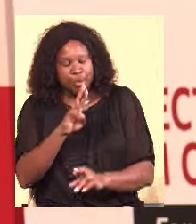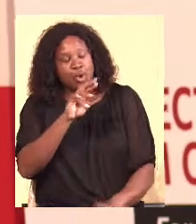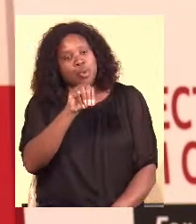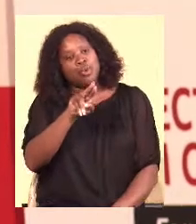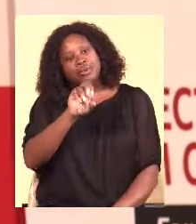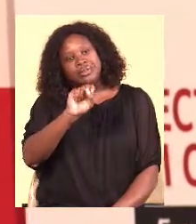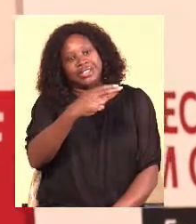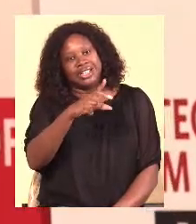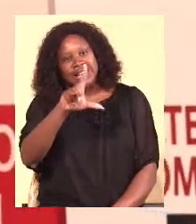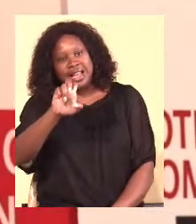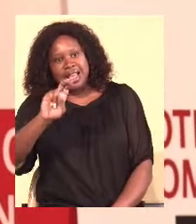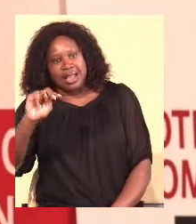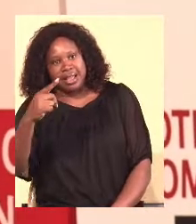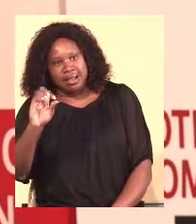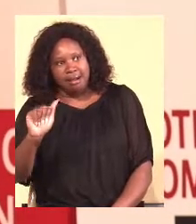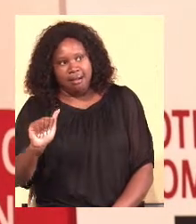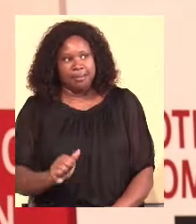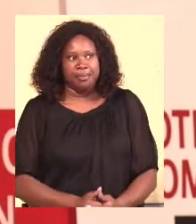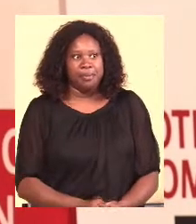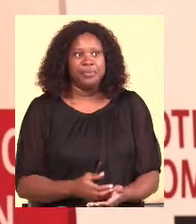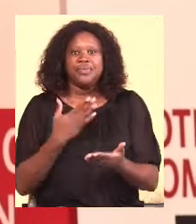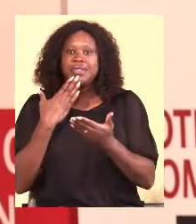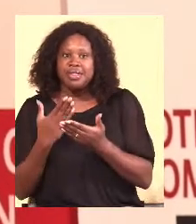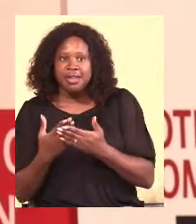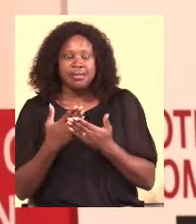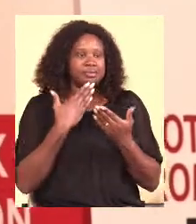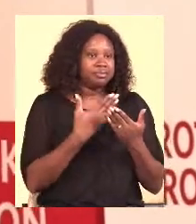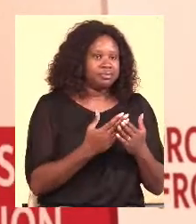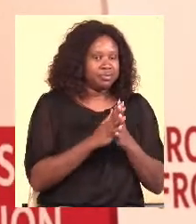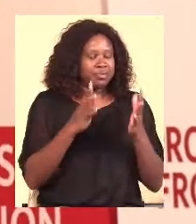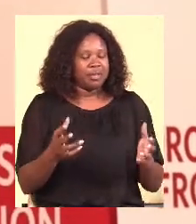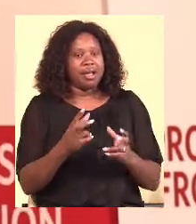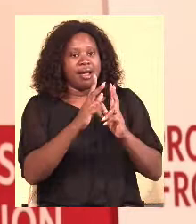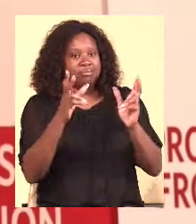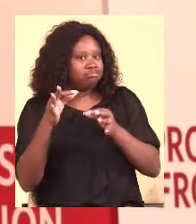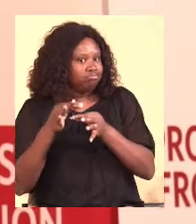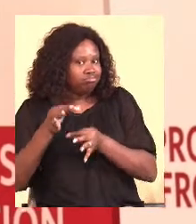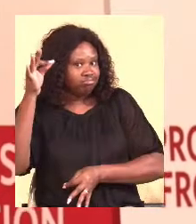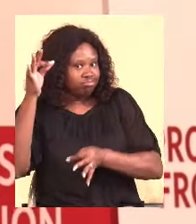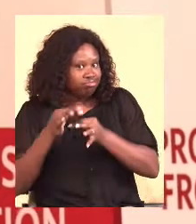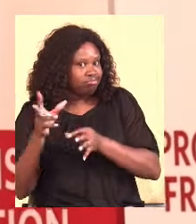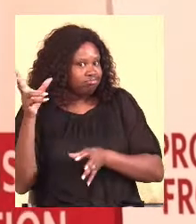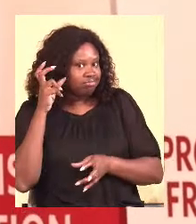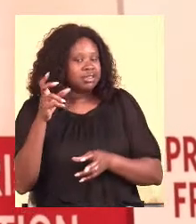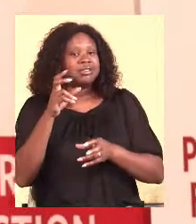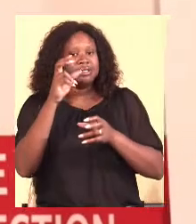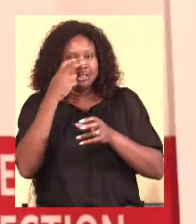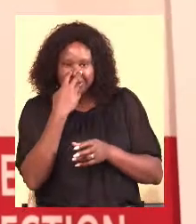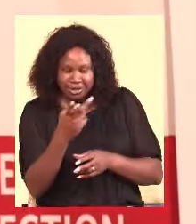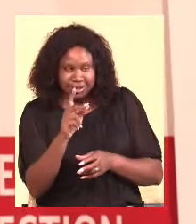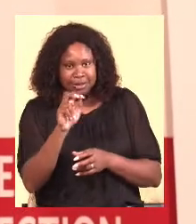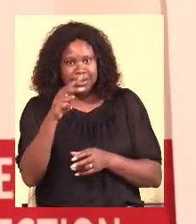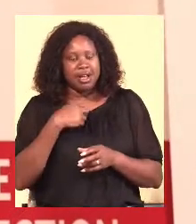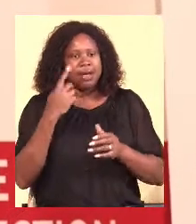Thank you very much, Honorable Tefelos, and good afternoon, viewers and listeners. I went to check